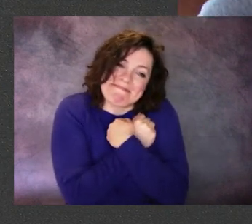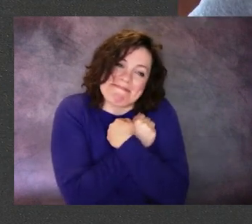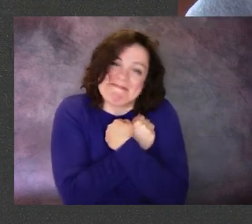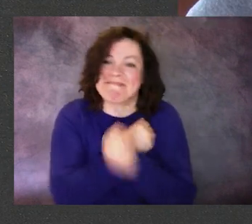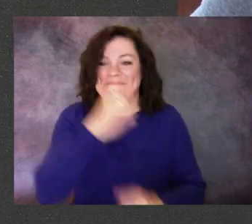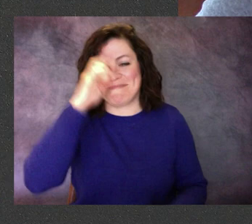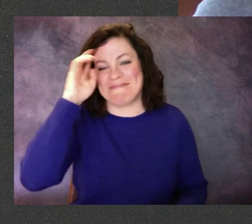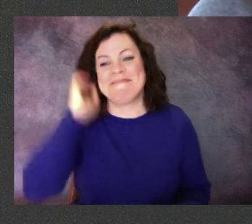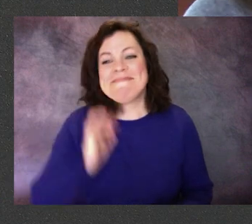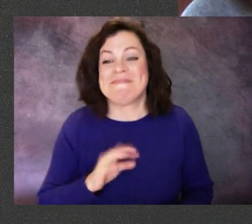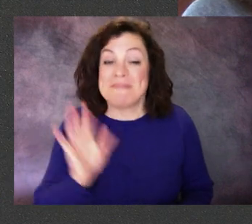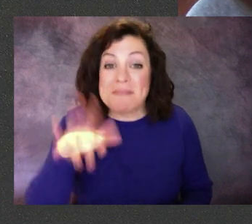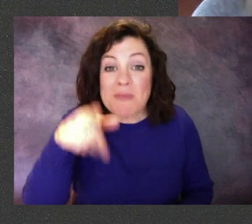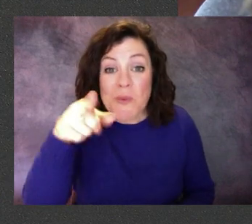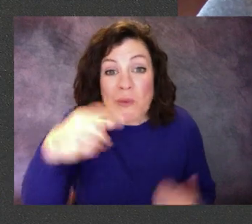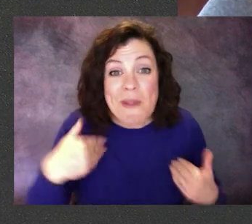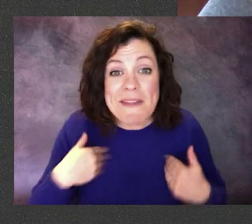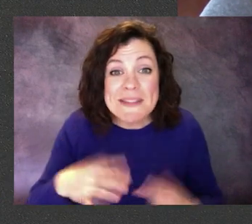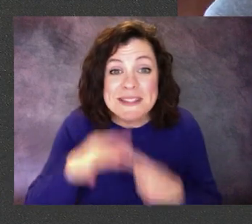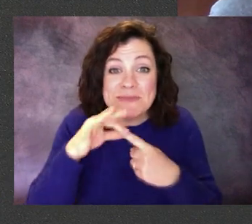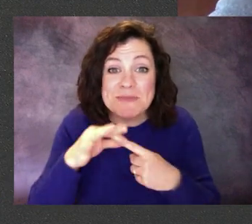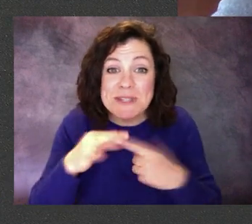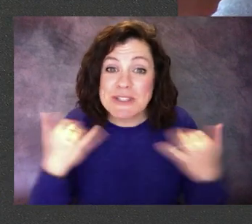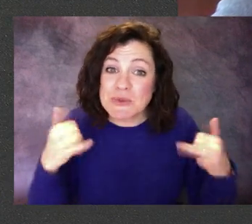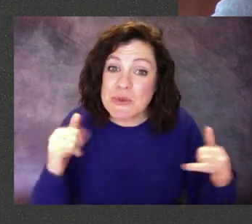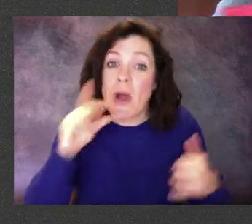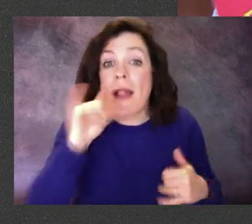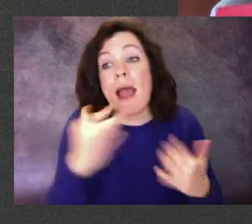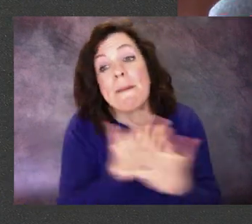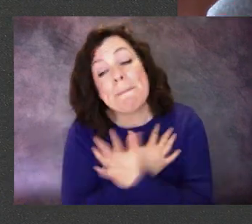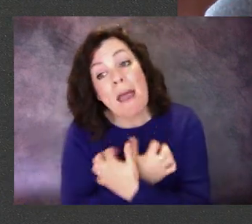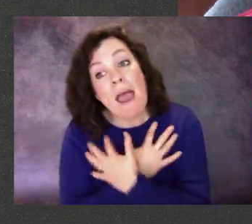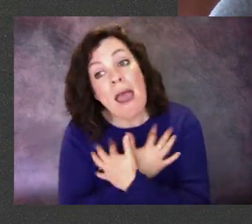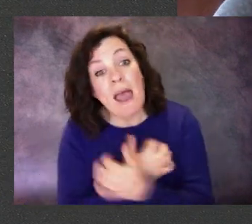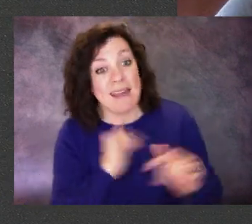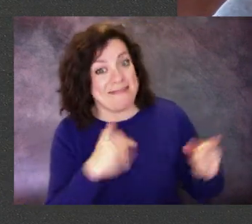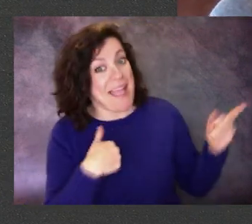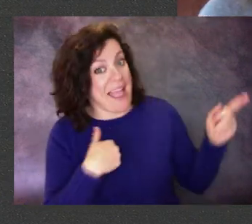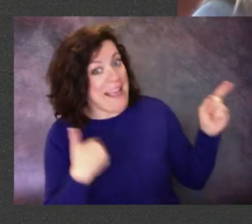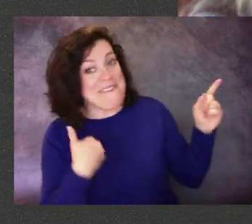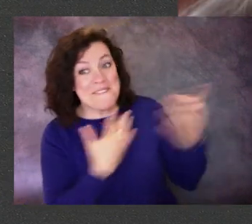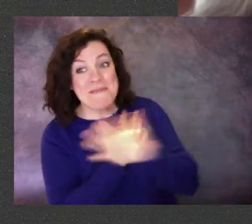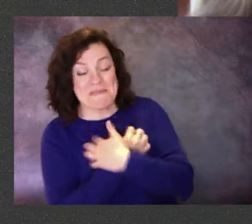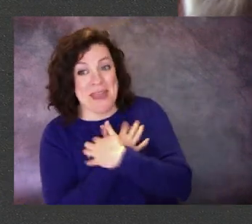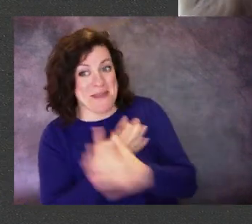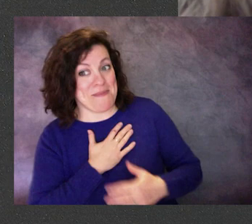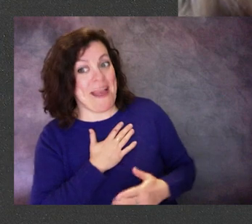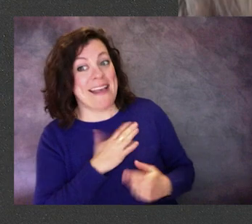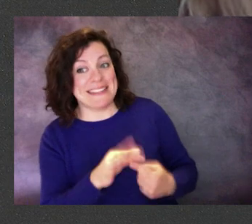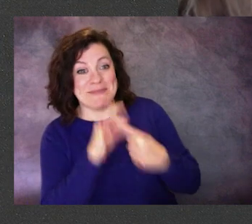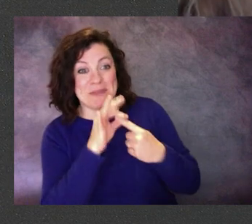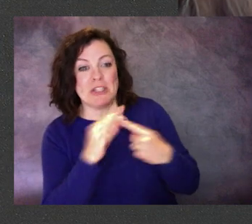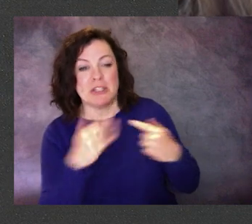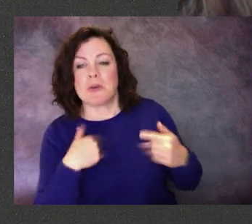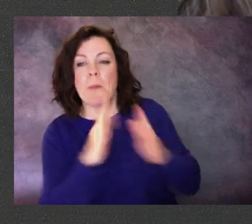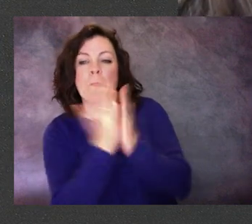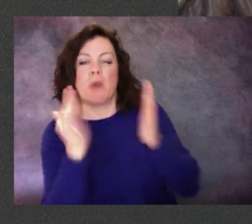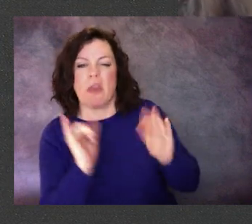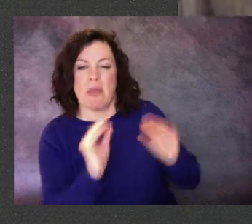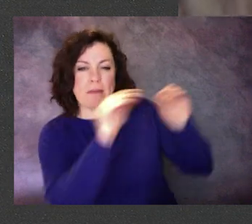I bet you have a special toy at home just like Corduroy and my bear here. I'm going to put Corduroy in my favorite book box